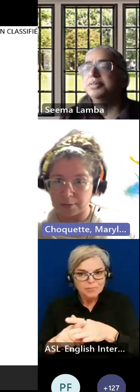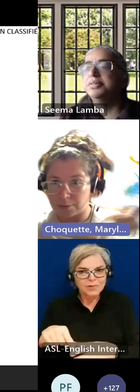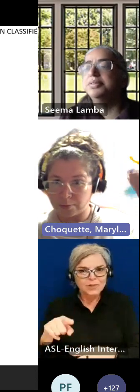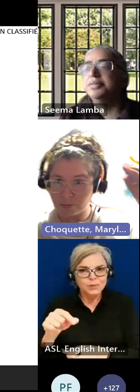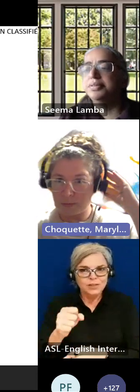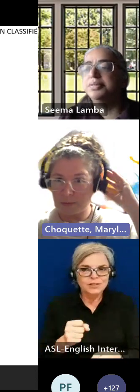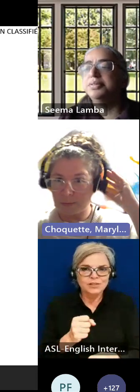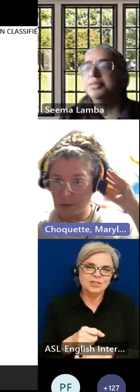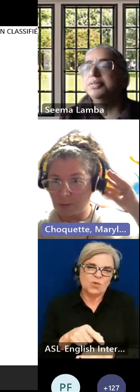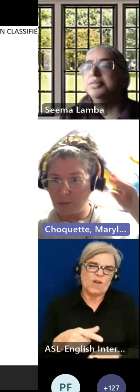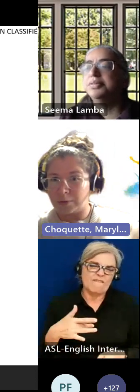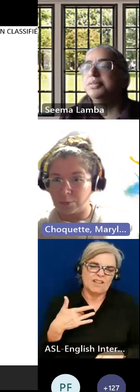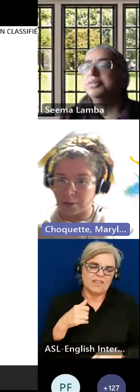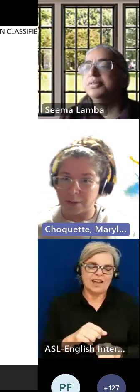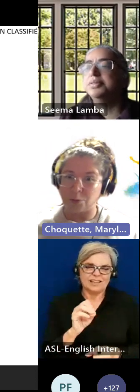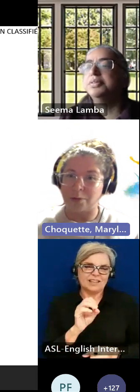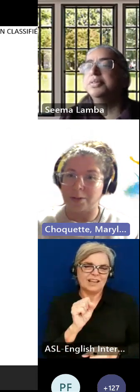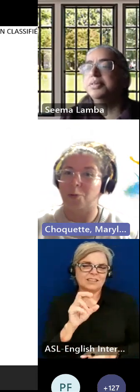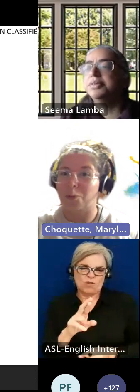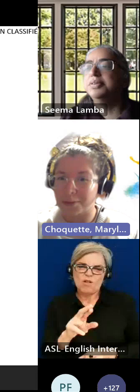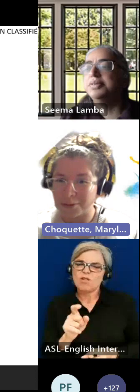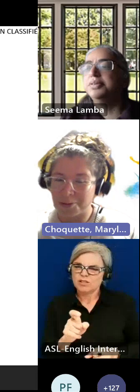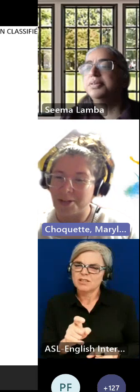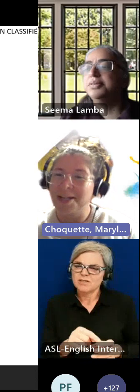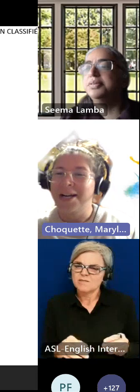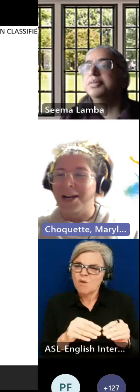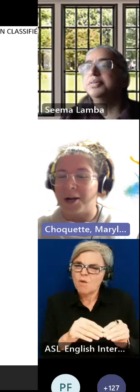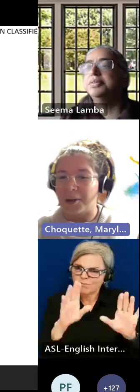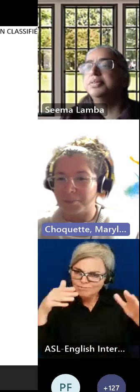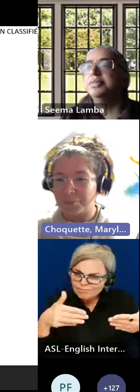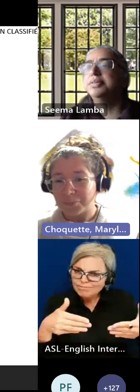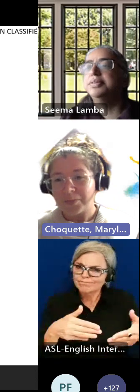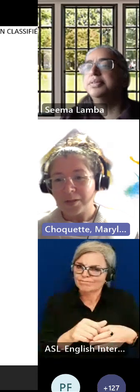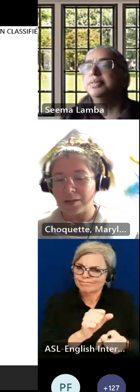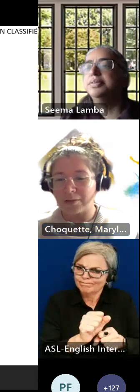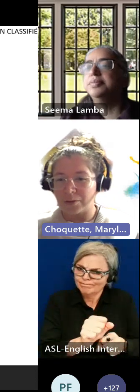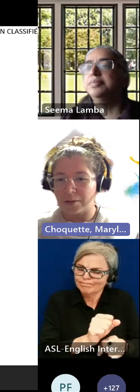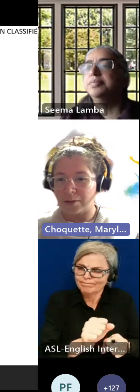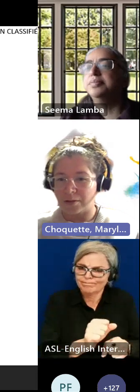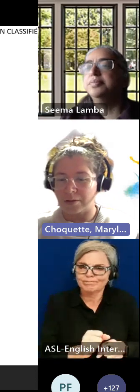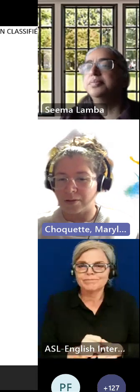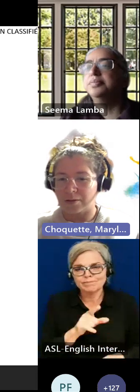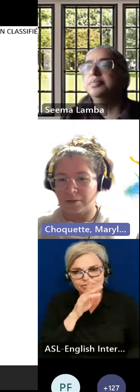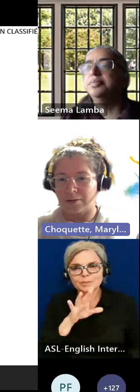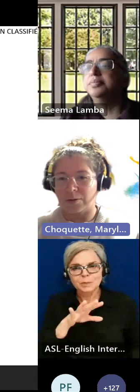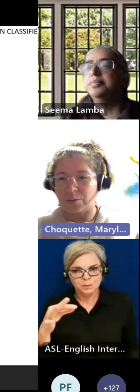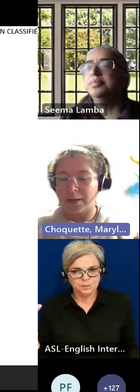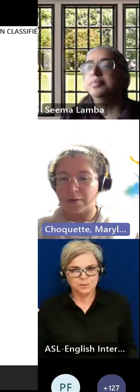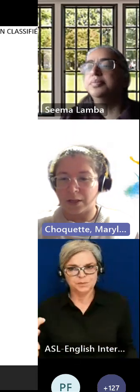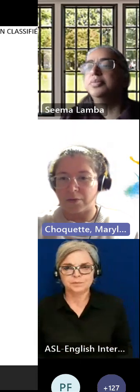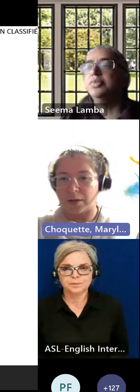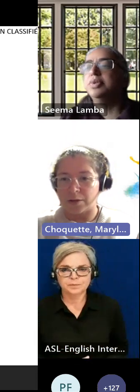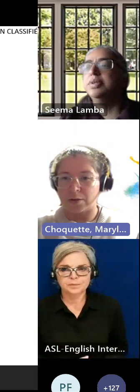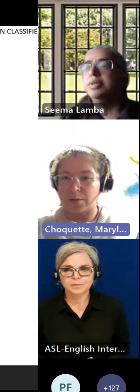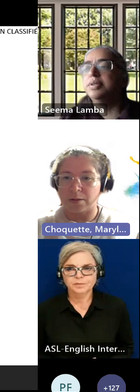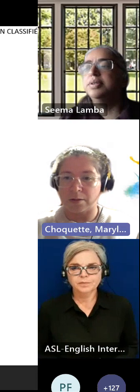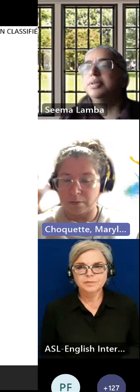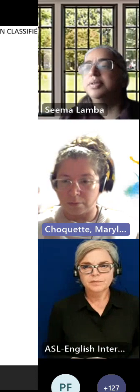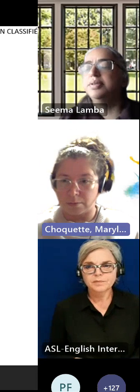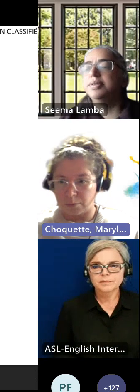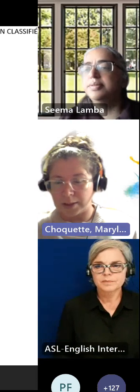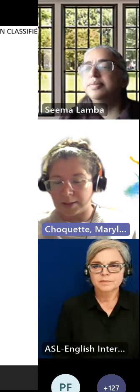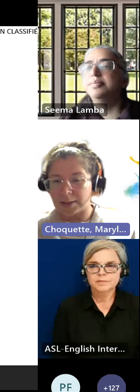peut-être Patrice, juste en prendre note, je sais que tu travailles sur quelque chose en ce moment. Donc, il y a beaucoup de travail à faire